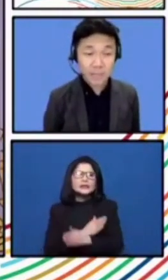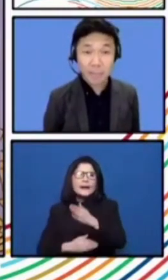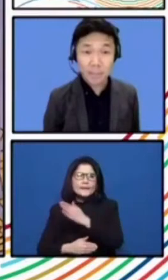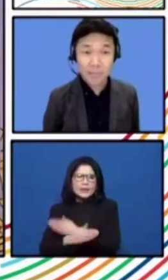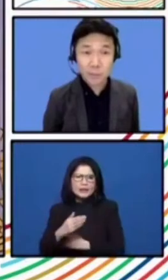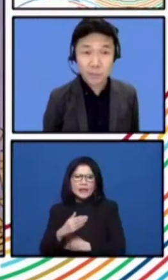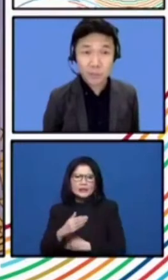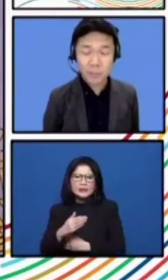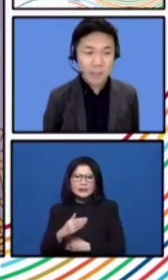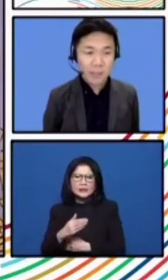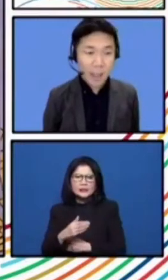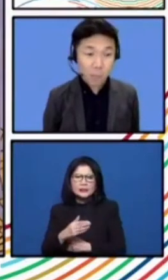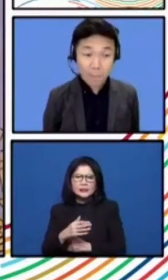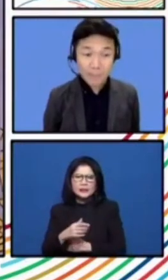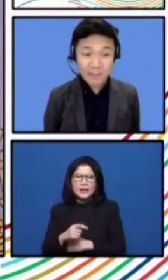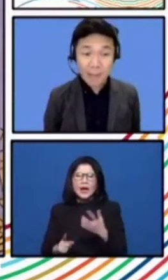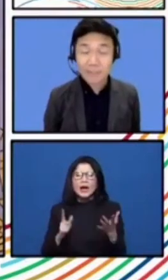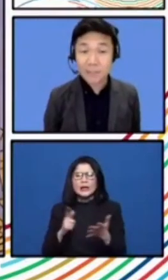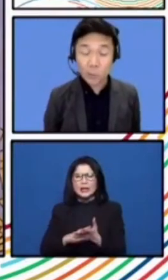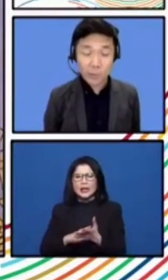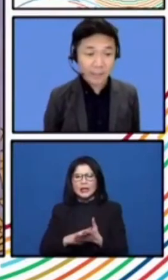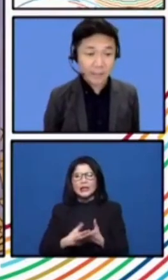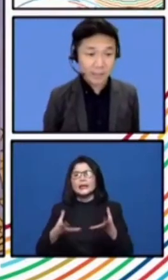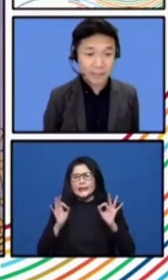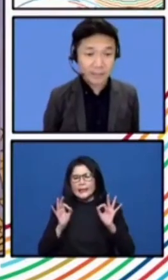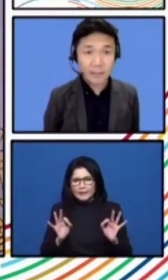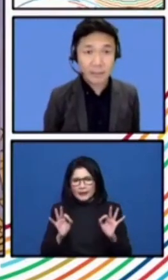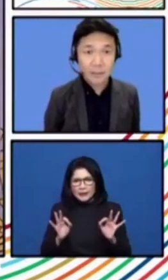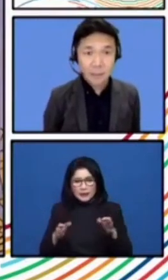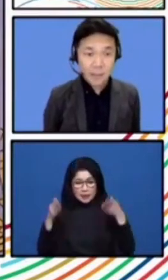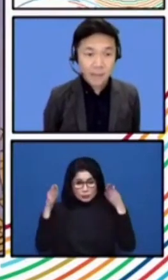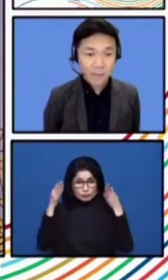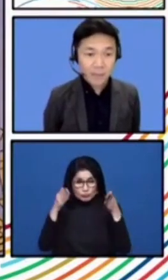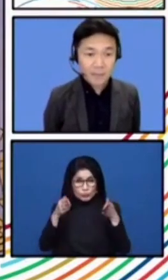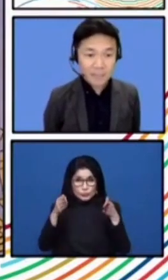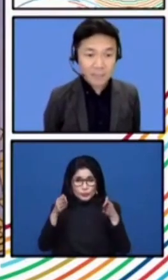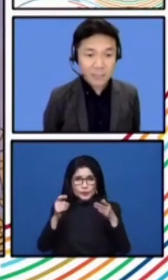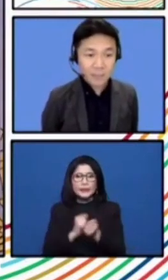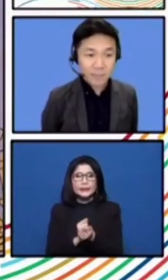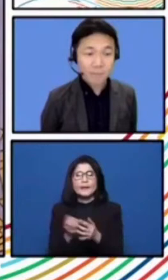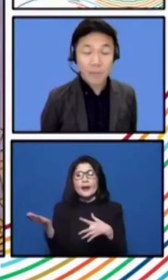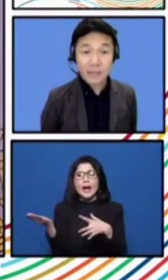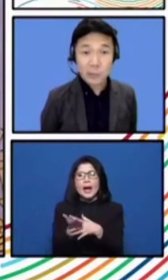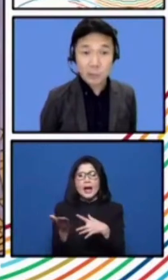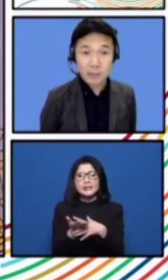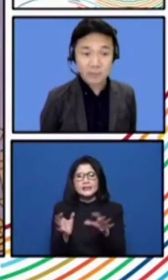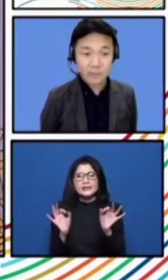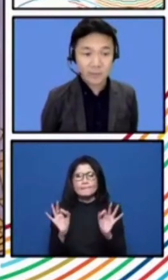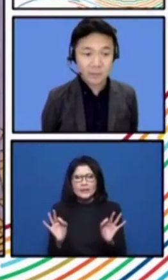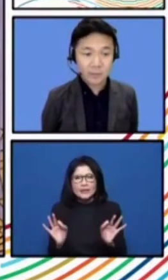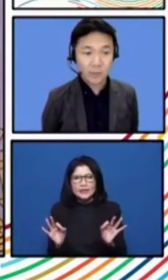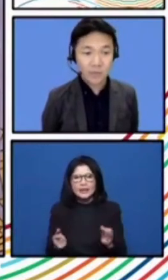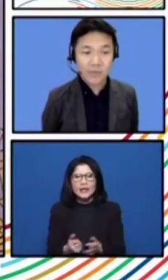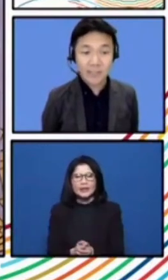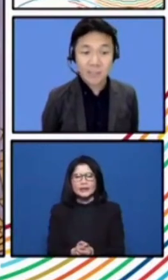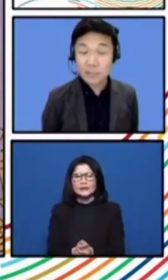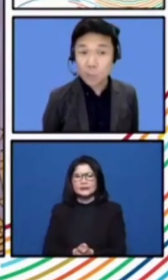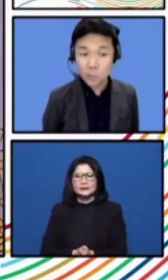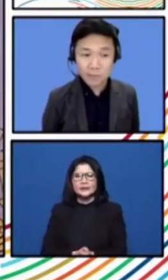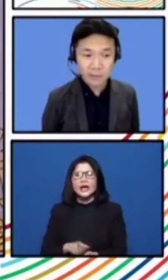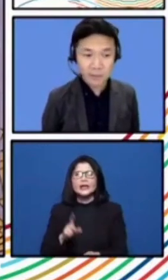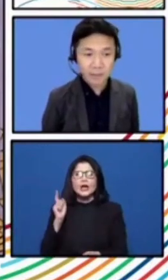uses applications uh base apps and online learnings and from the assessment that's been made by the inclusive covid-19